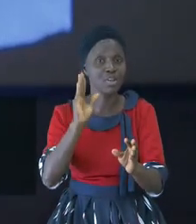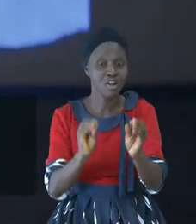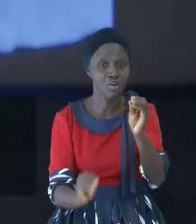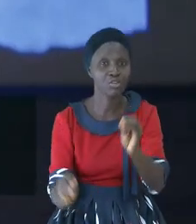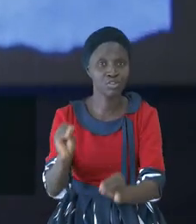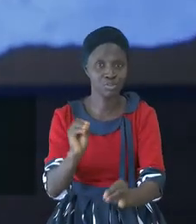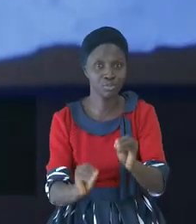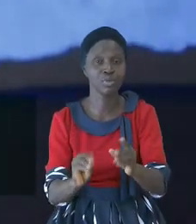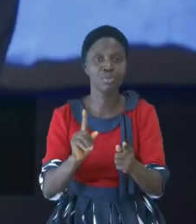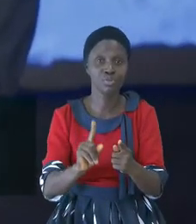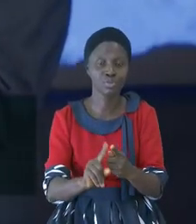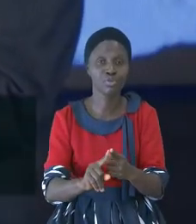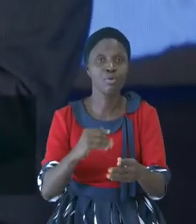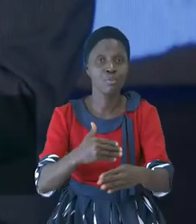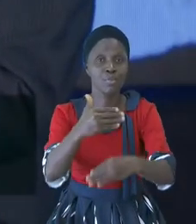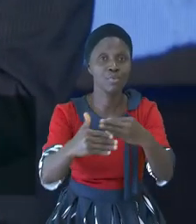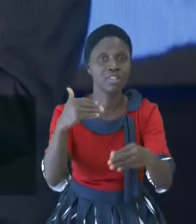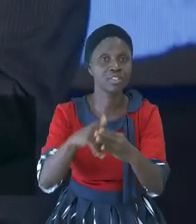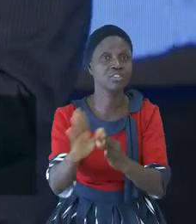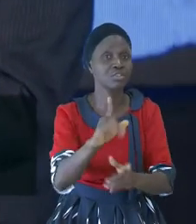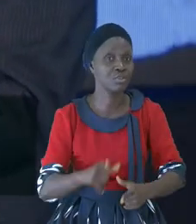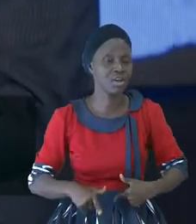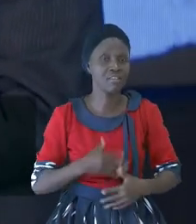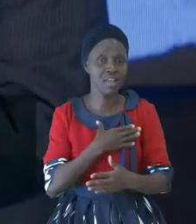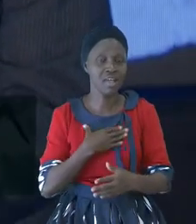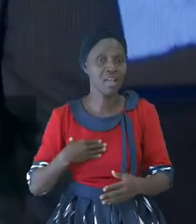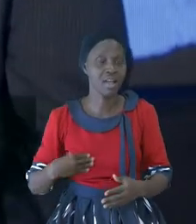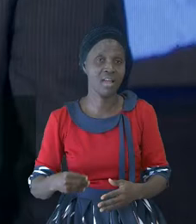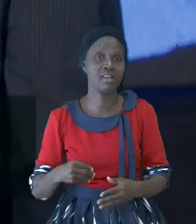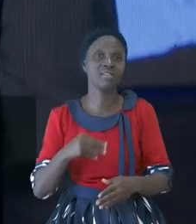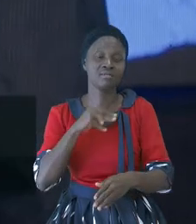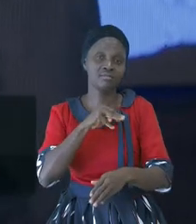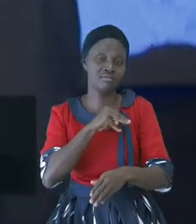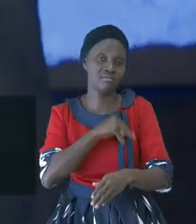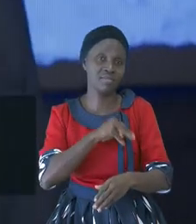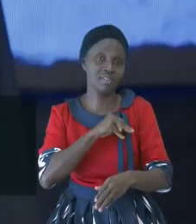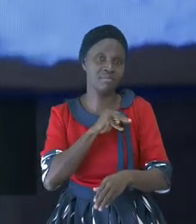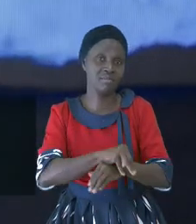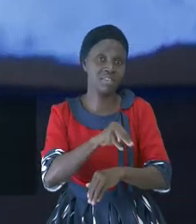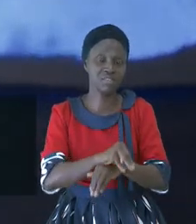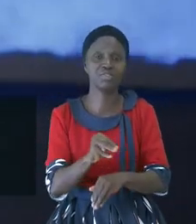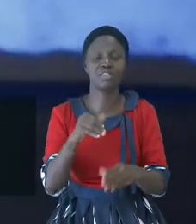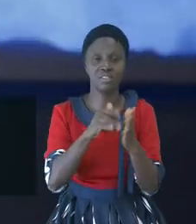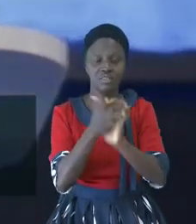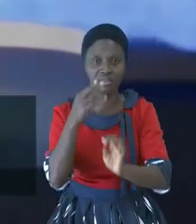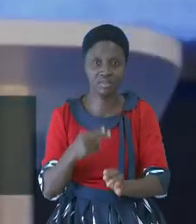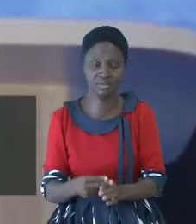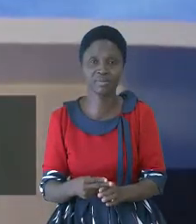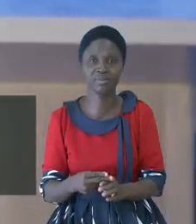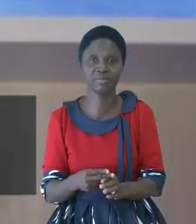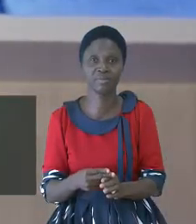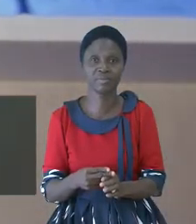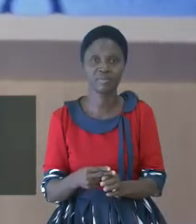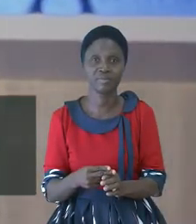The progress that gets us into the paradise of rapturous